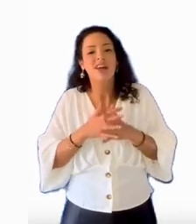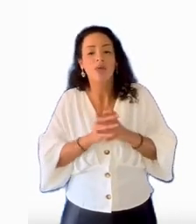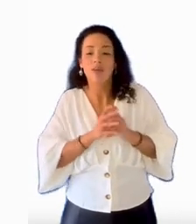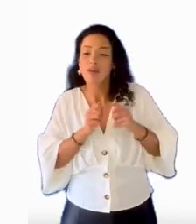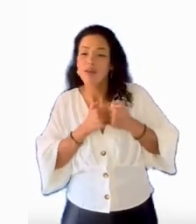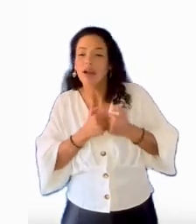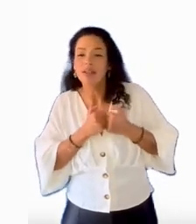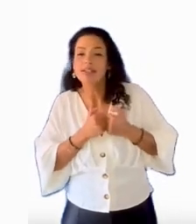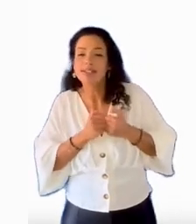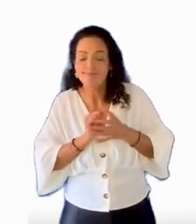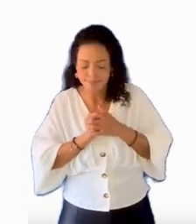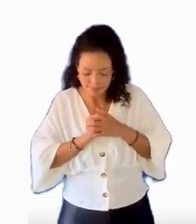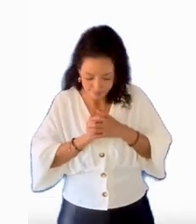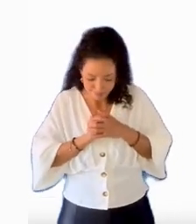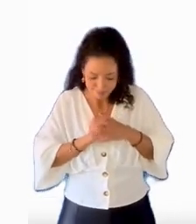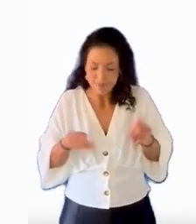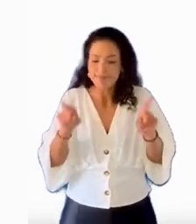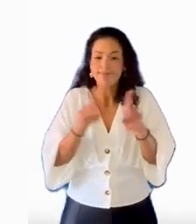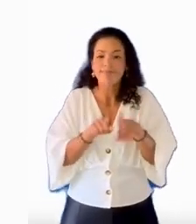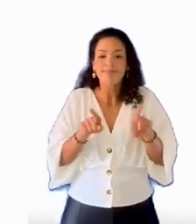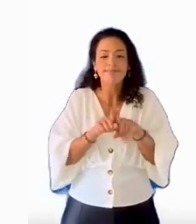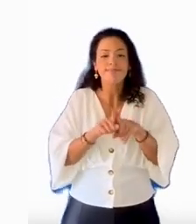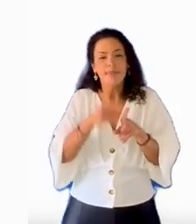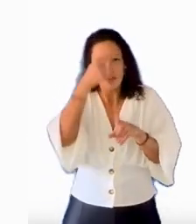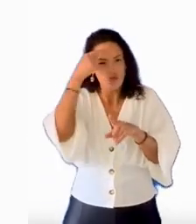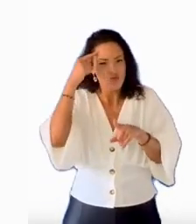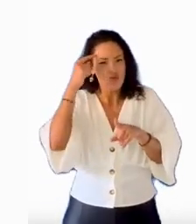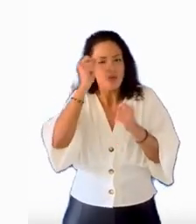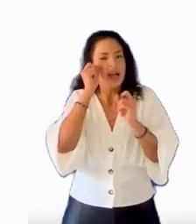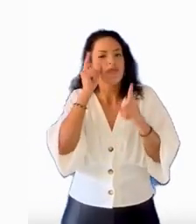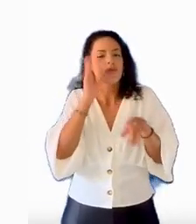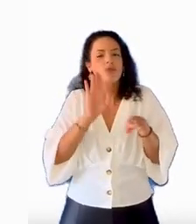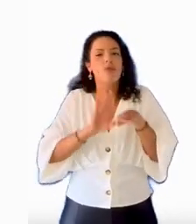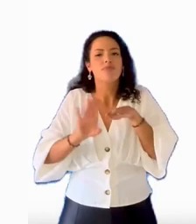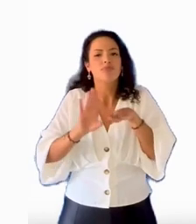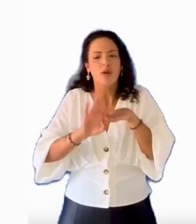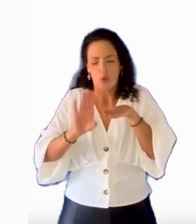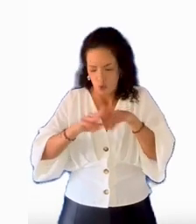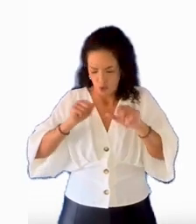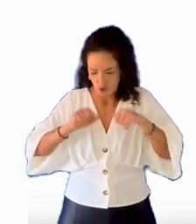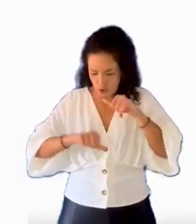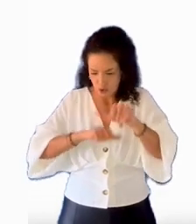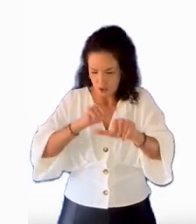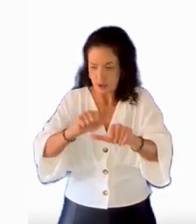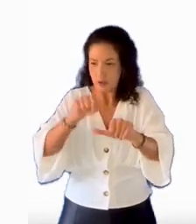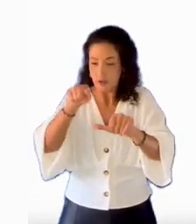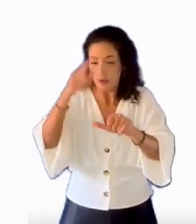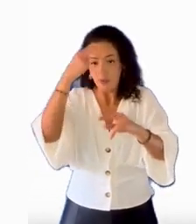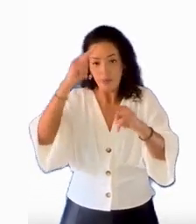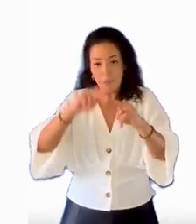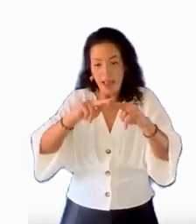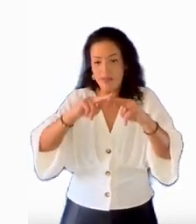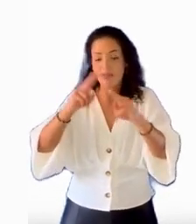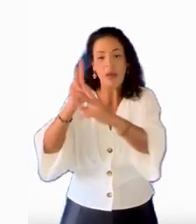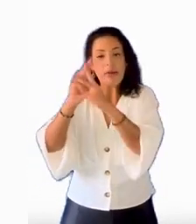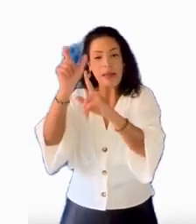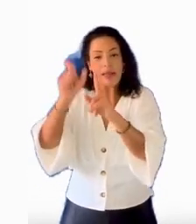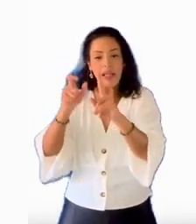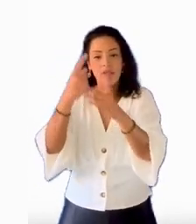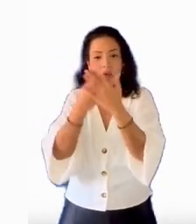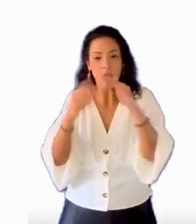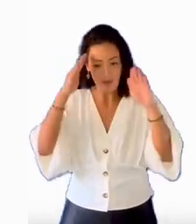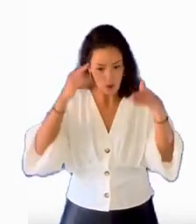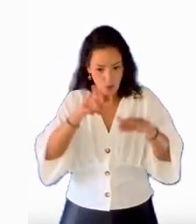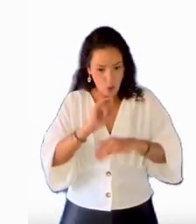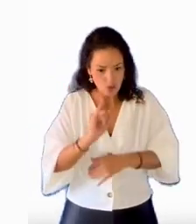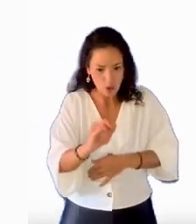compassion. Equally, a trauma-informed approach to practice requires that we divert the attention of parents and caregivers away from solely focusing on